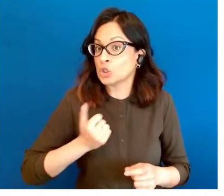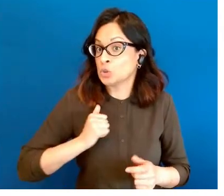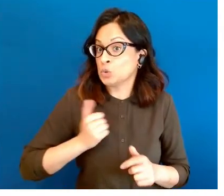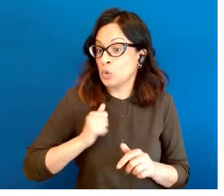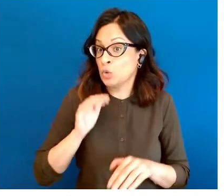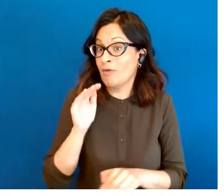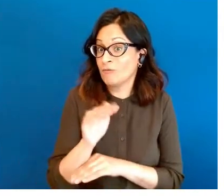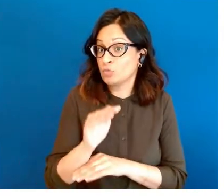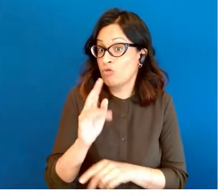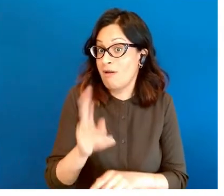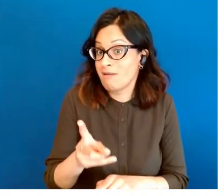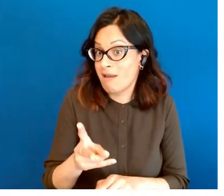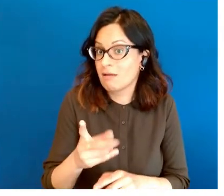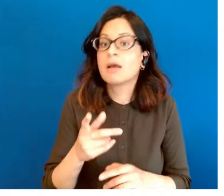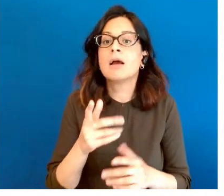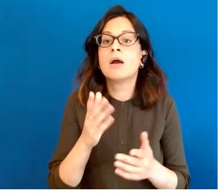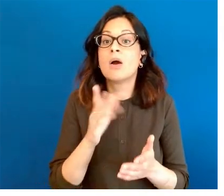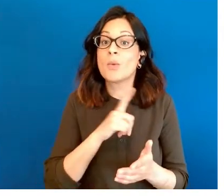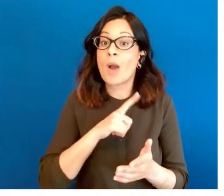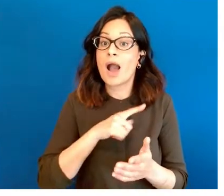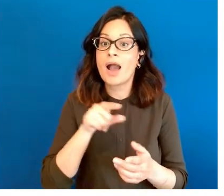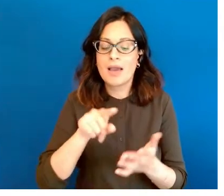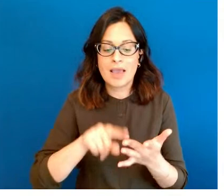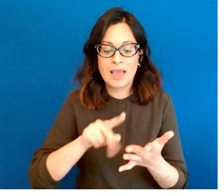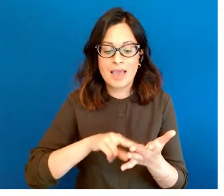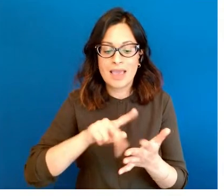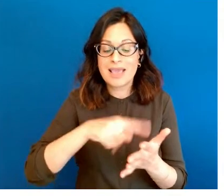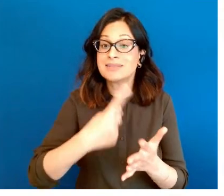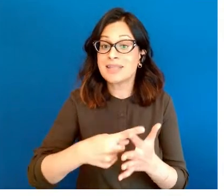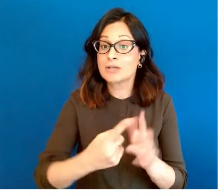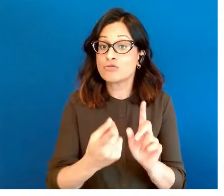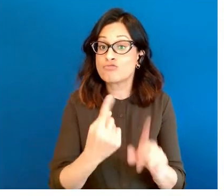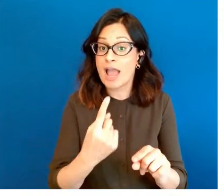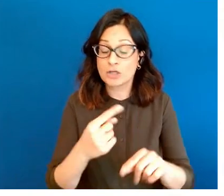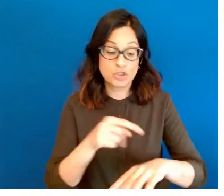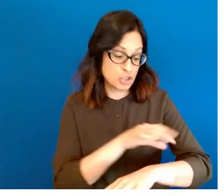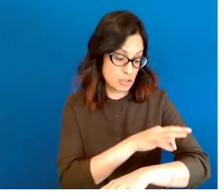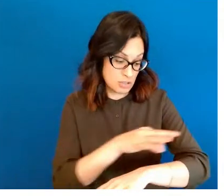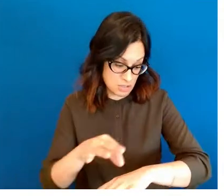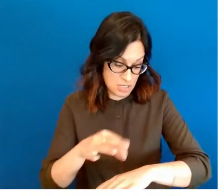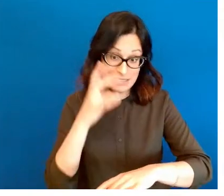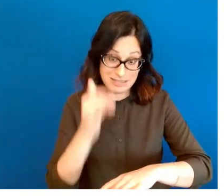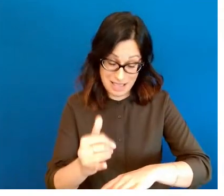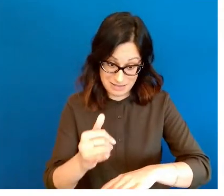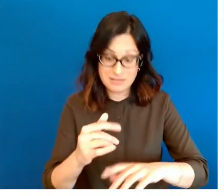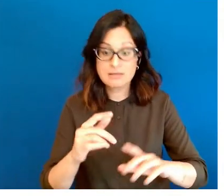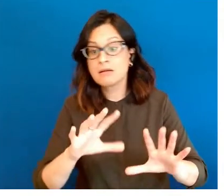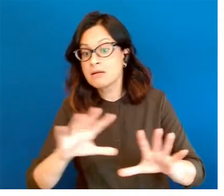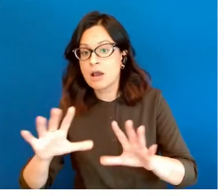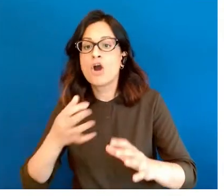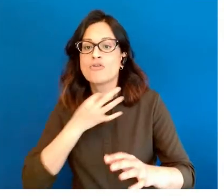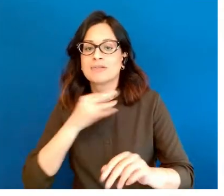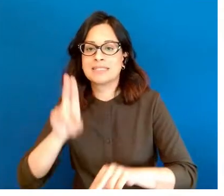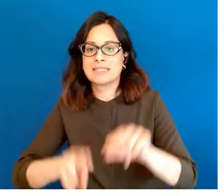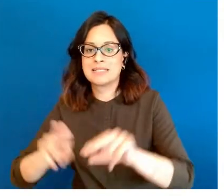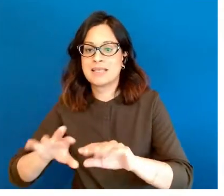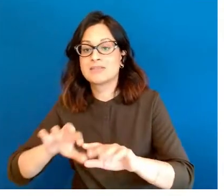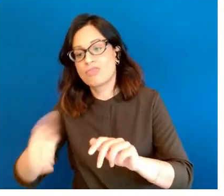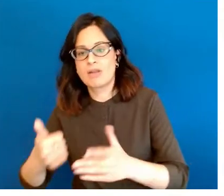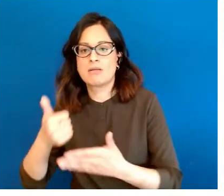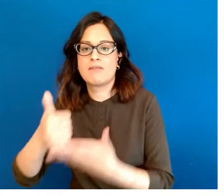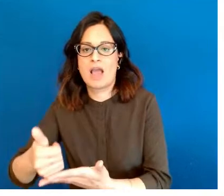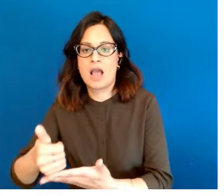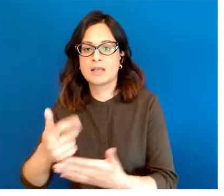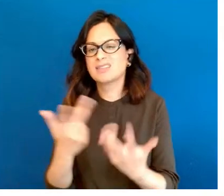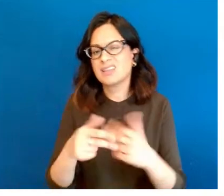you can really do is take the index reaction on its merits. You then do the testing, and then you risk assess and advise from there. So, for instance, if you had a patient